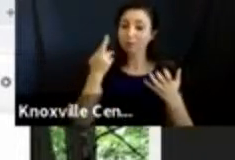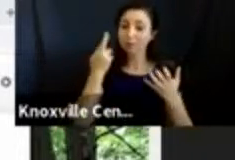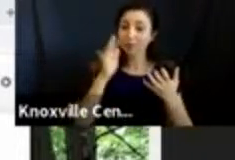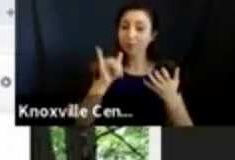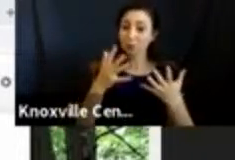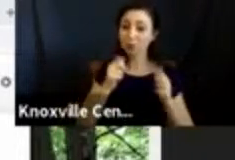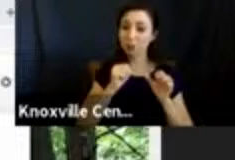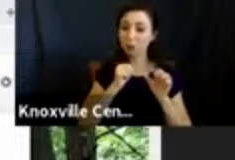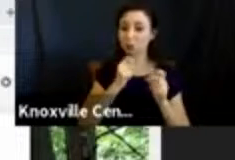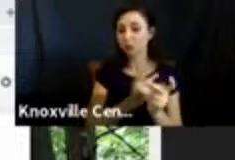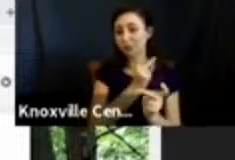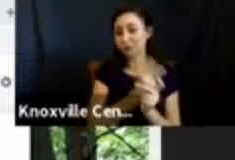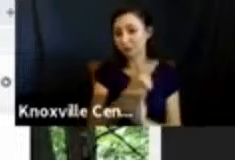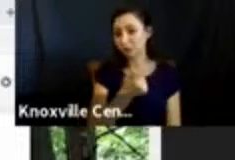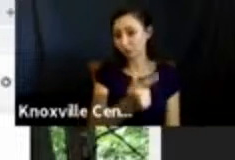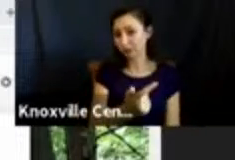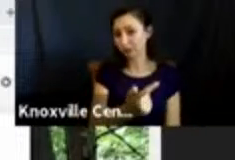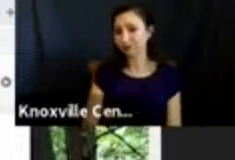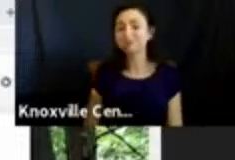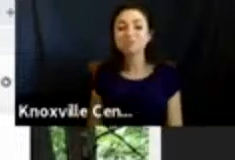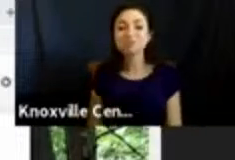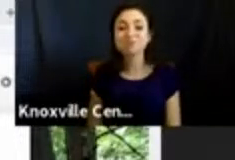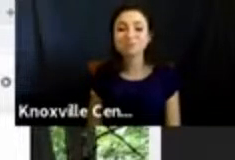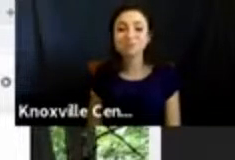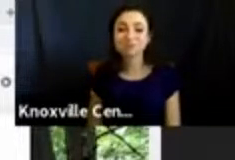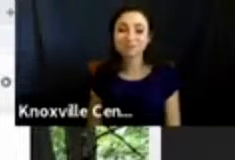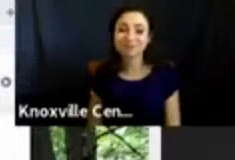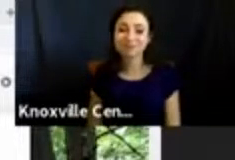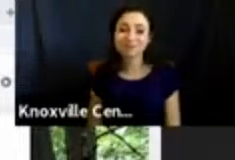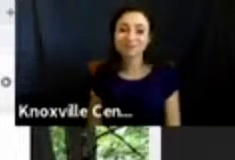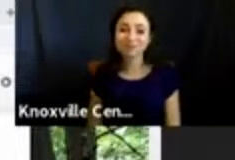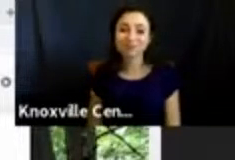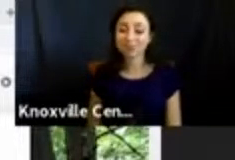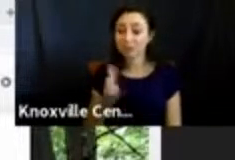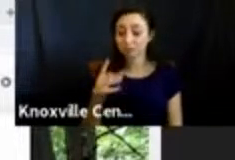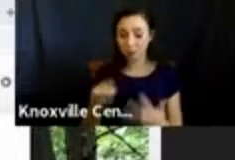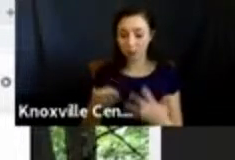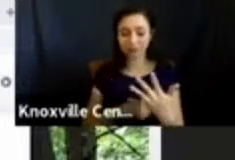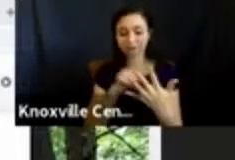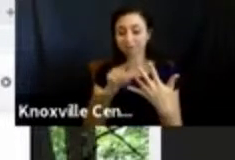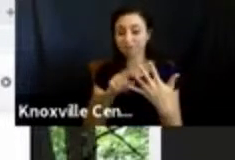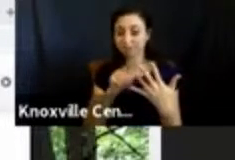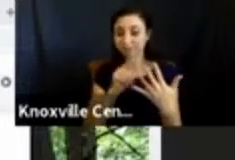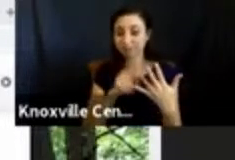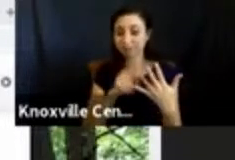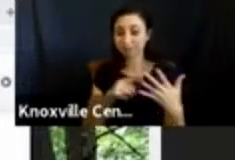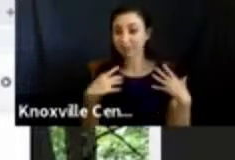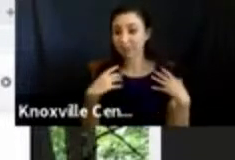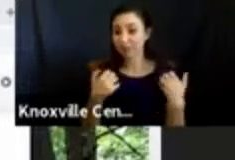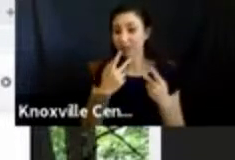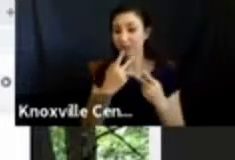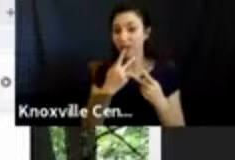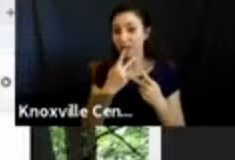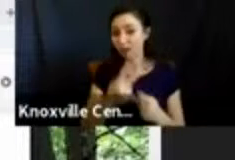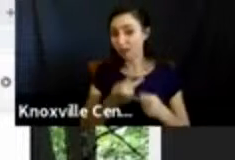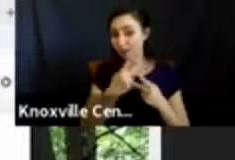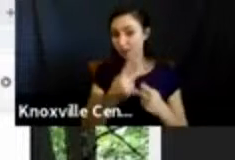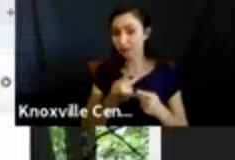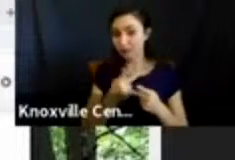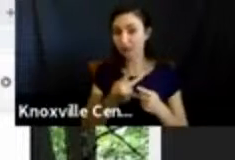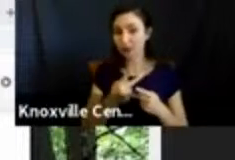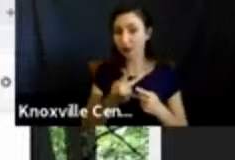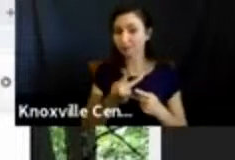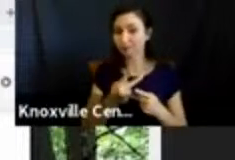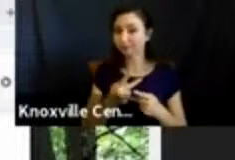at green. Our fourth benchmark, healthcare system capabilities remain within current or forecasted